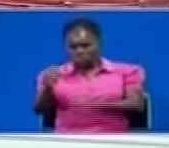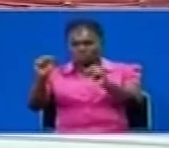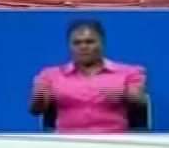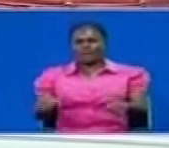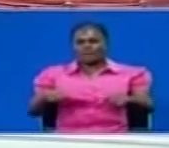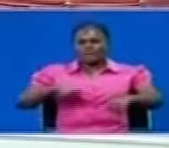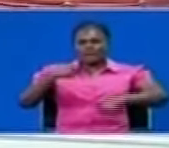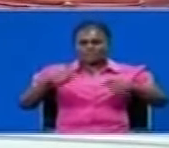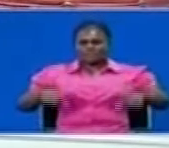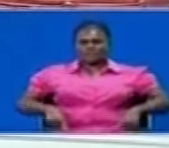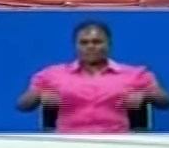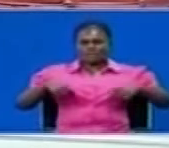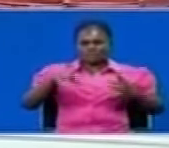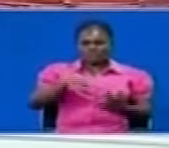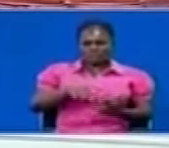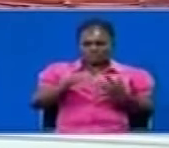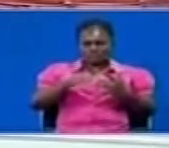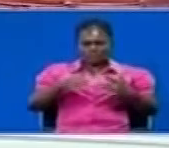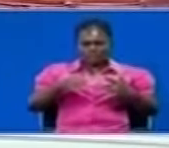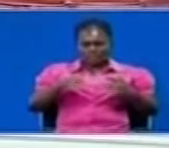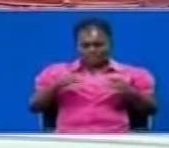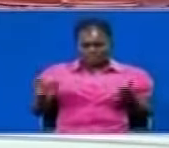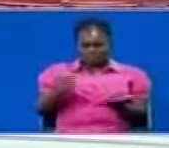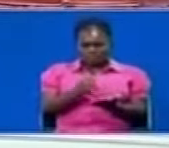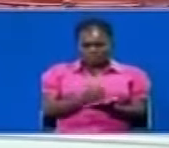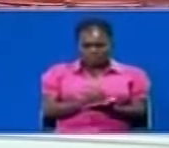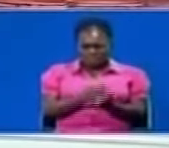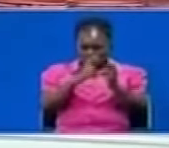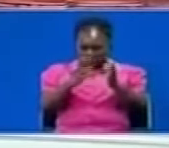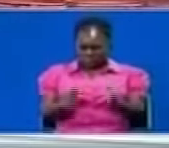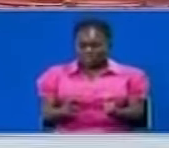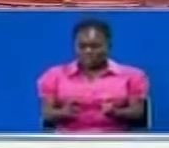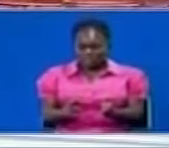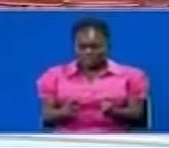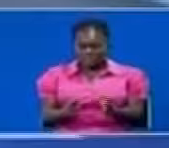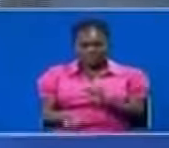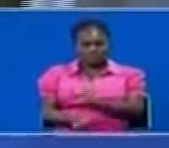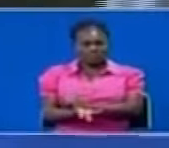active life, especially physically, as Dr. Mercy Korir reports.